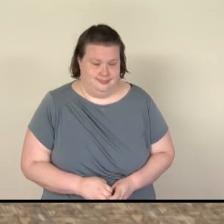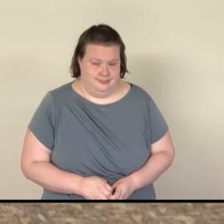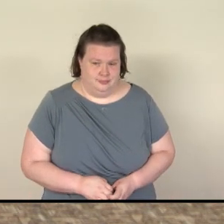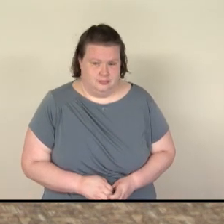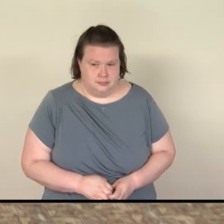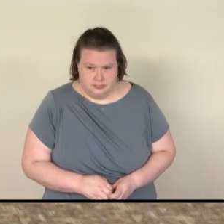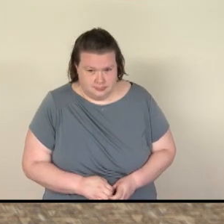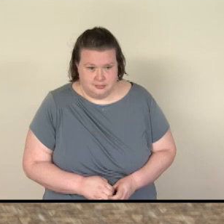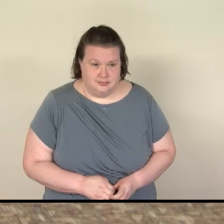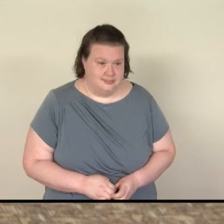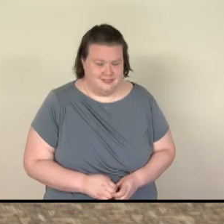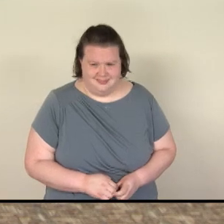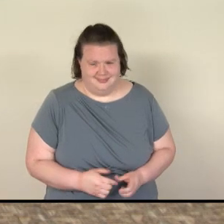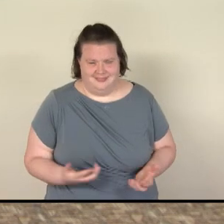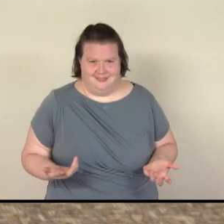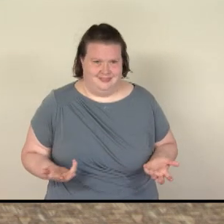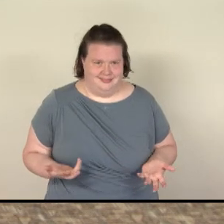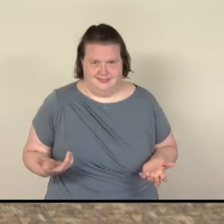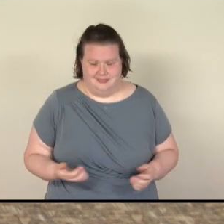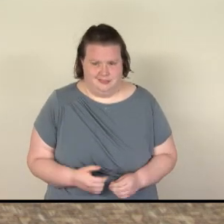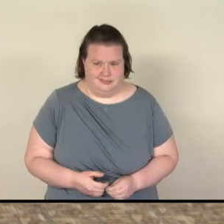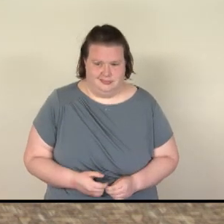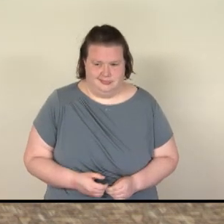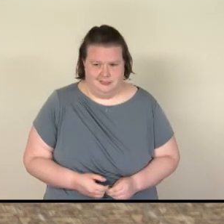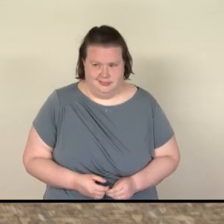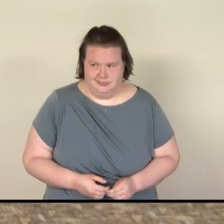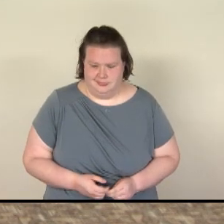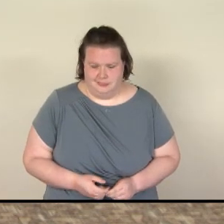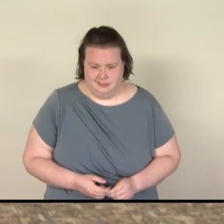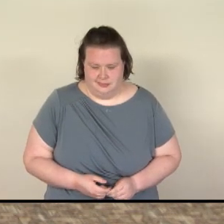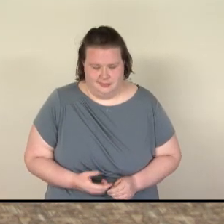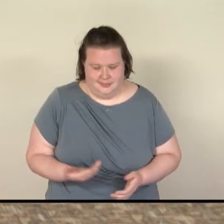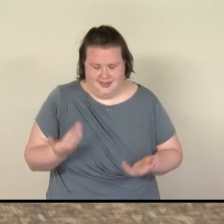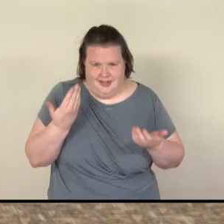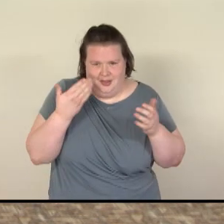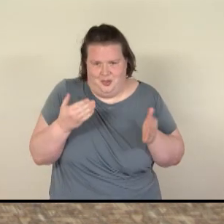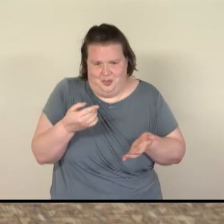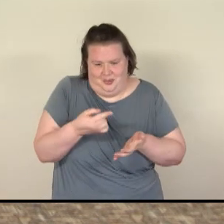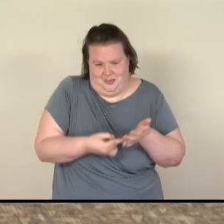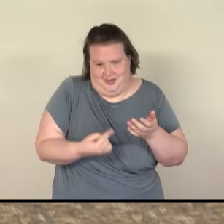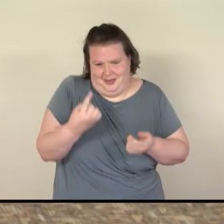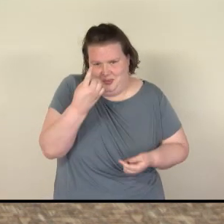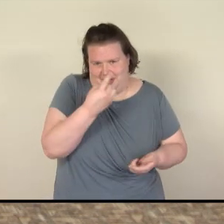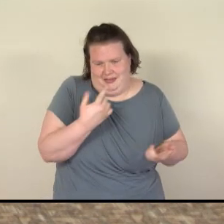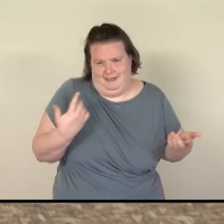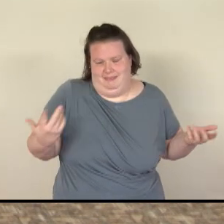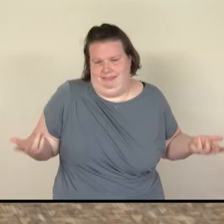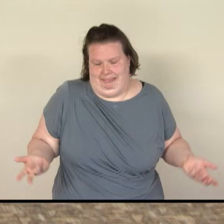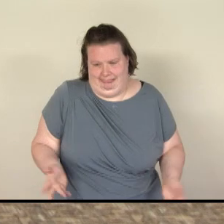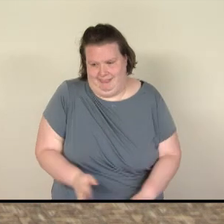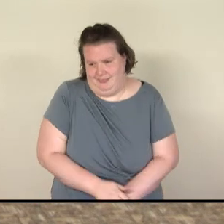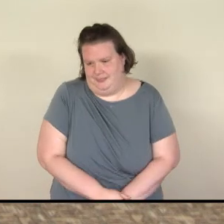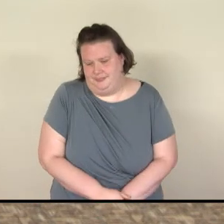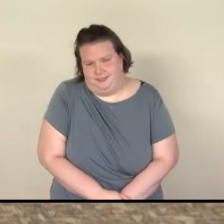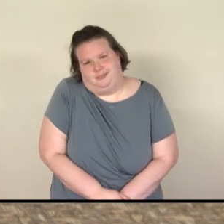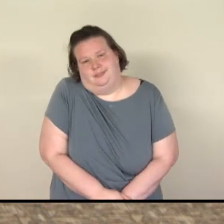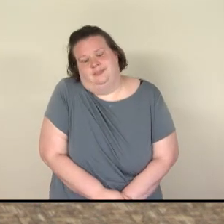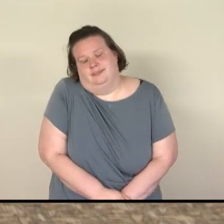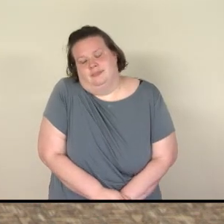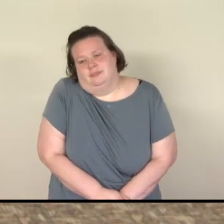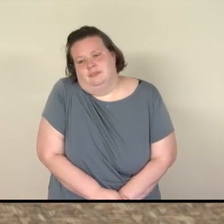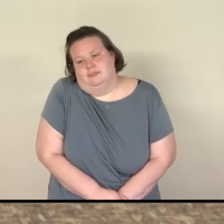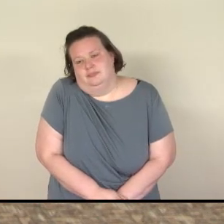that's probably a good idea. It's kind of, like I said, I don't know what they were thinking and who puts just, we get a lot